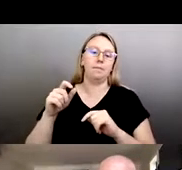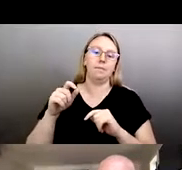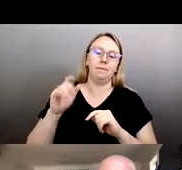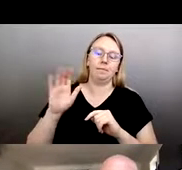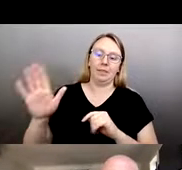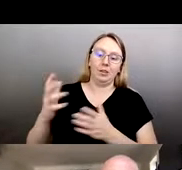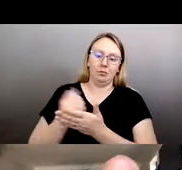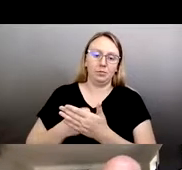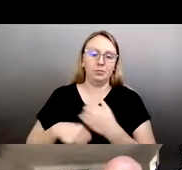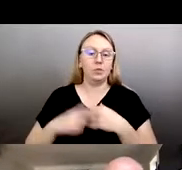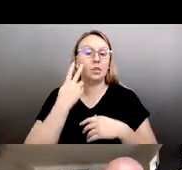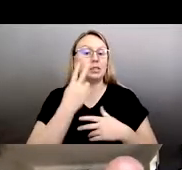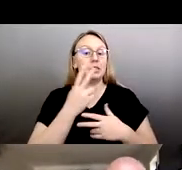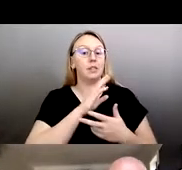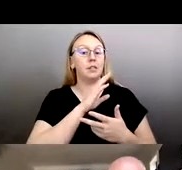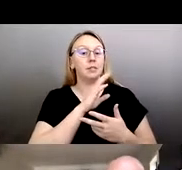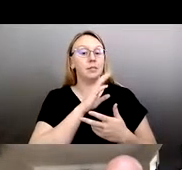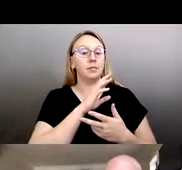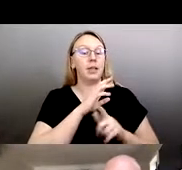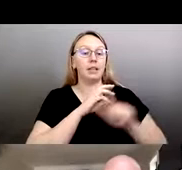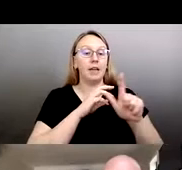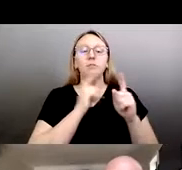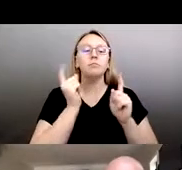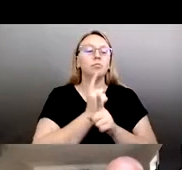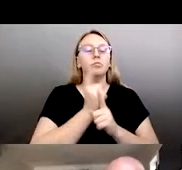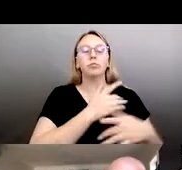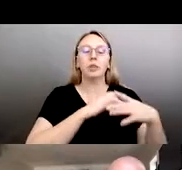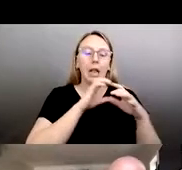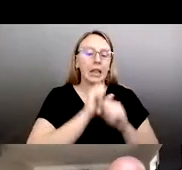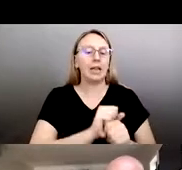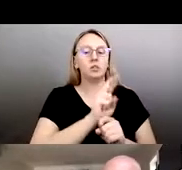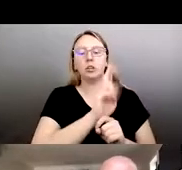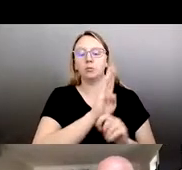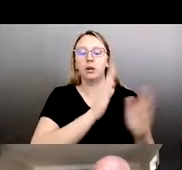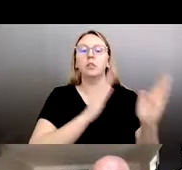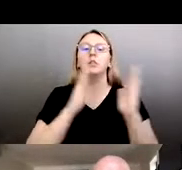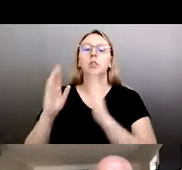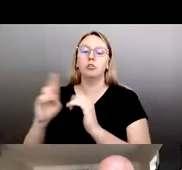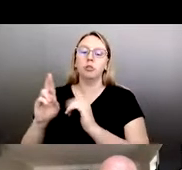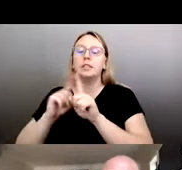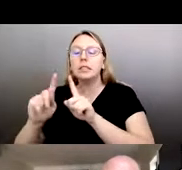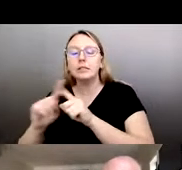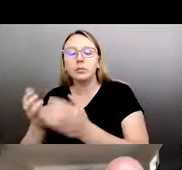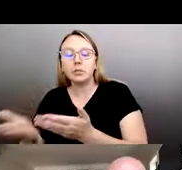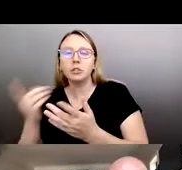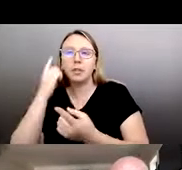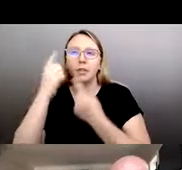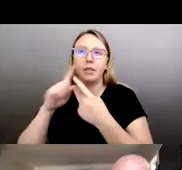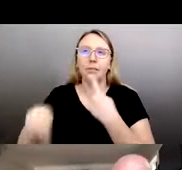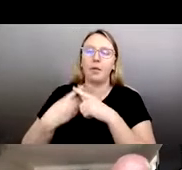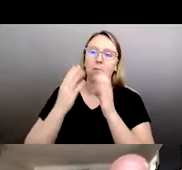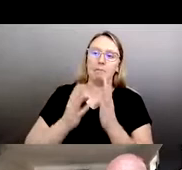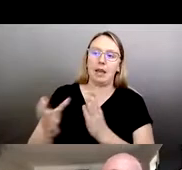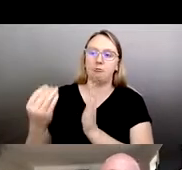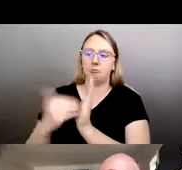slick colors. And on the right, a very different kind of aesthetic, very different materials, but thinking about pattern and thinking about repetition, there's absolutely